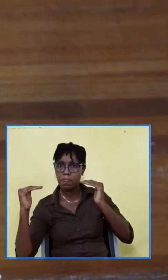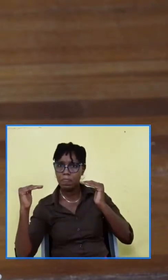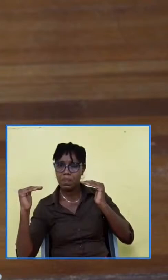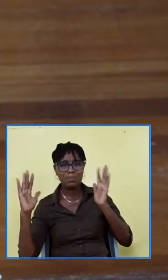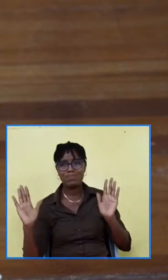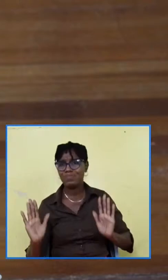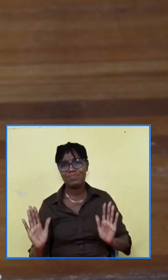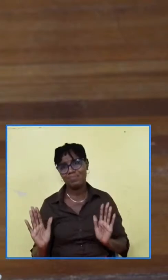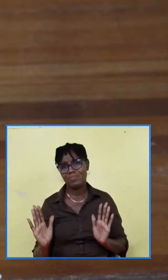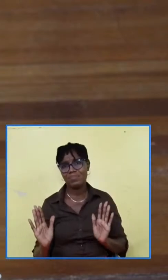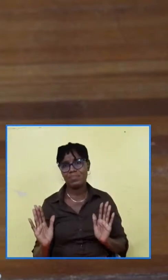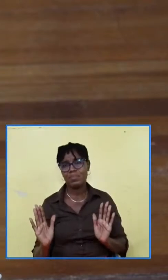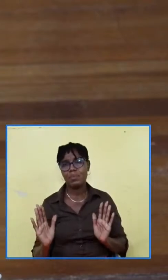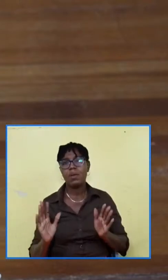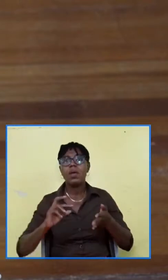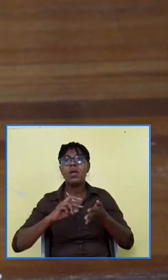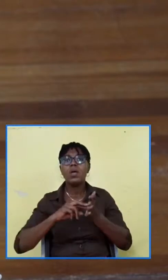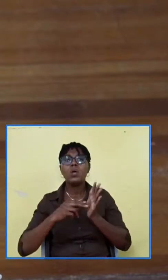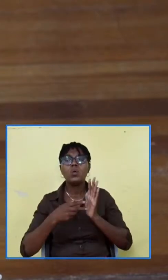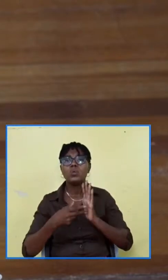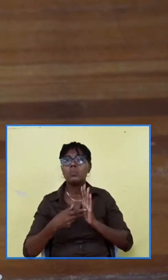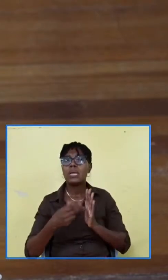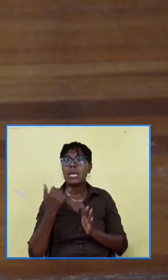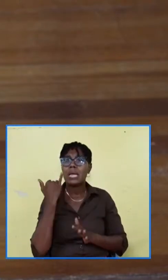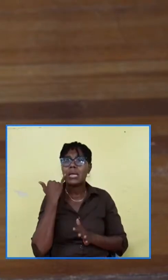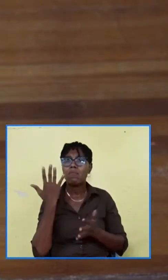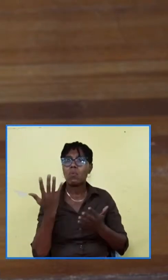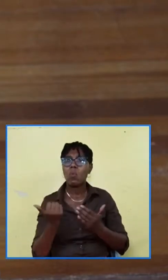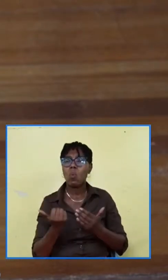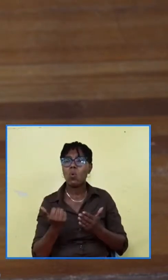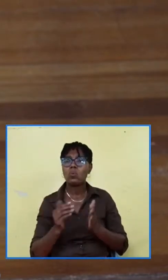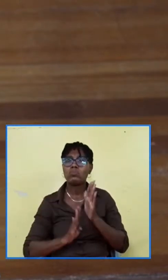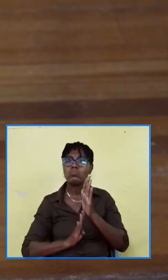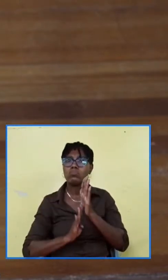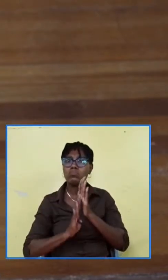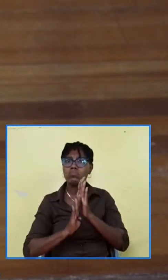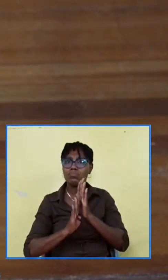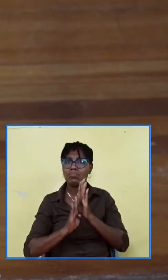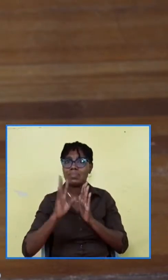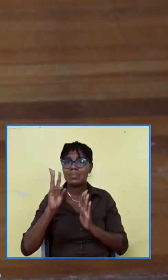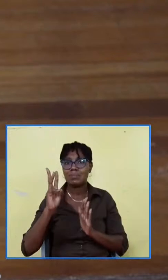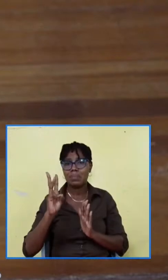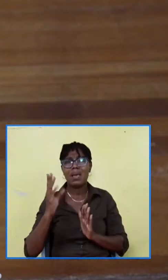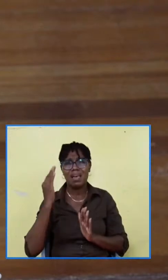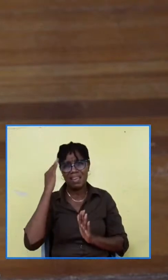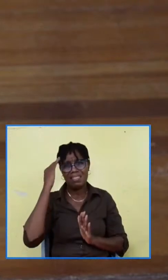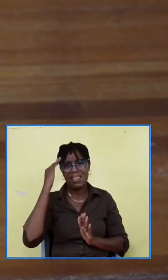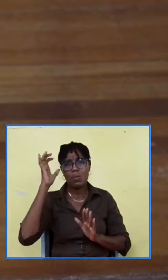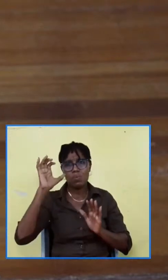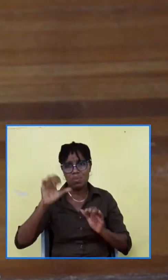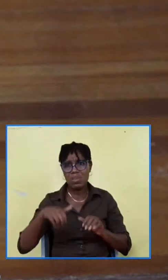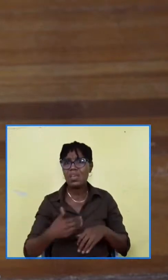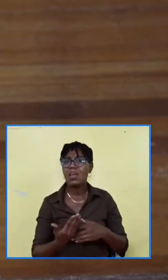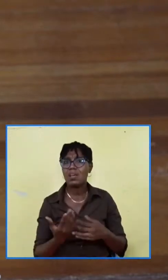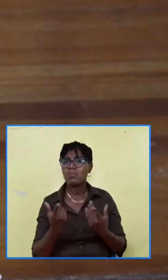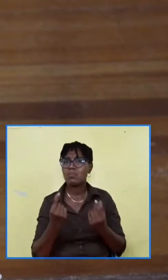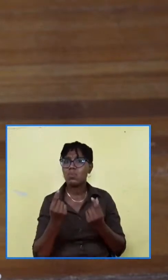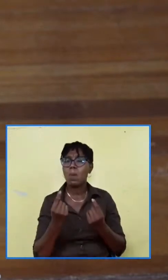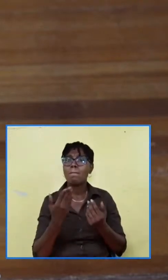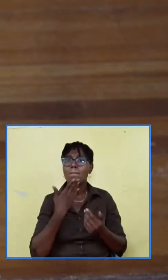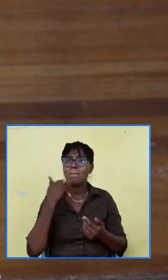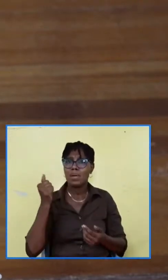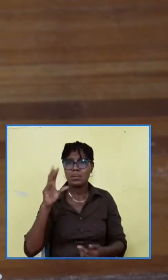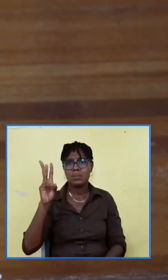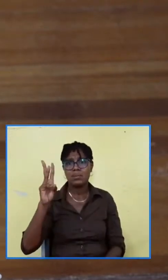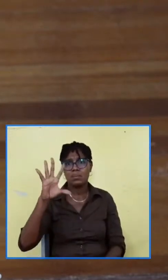much risk you want to take on to raise this thing from 6%. I think we could do better than 6%. We have a very heavy allocation in bonds. I think I